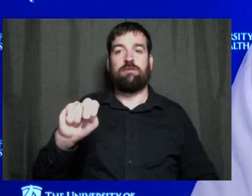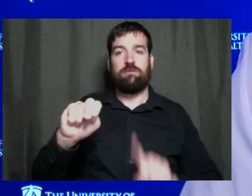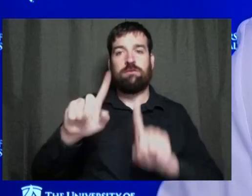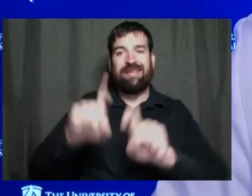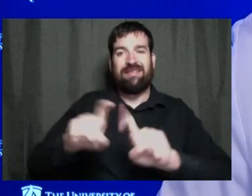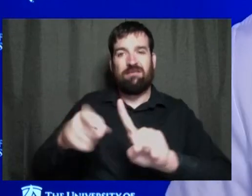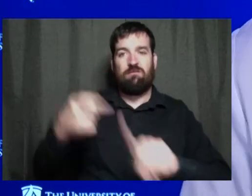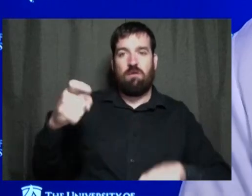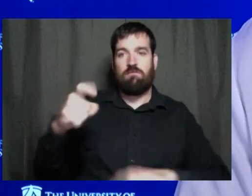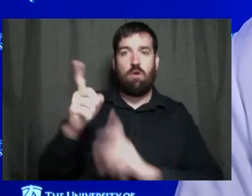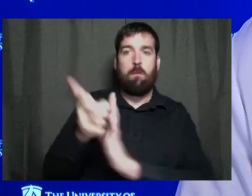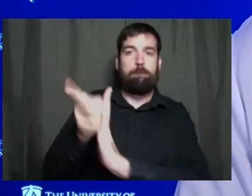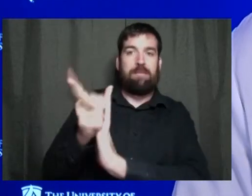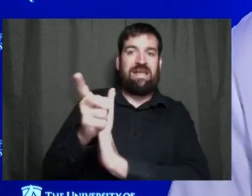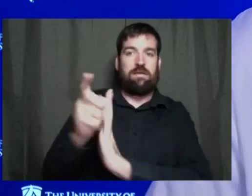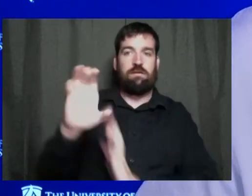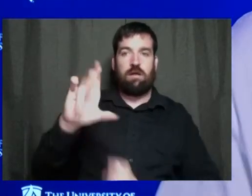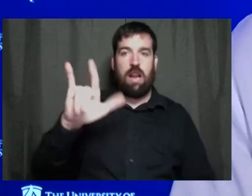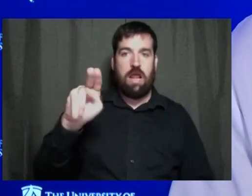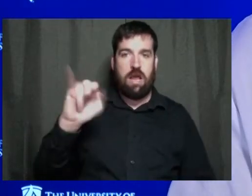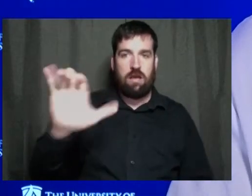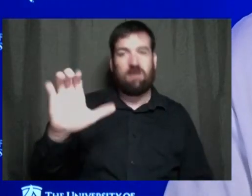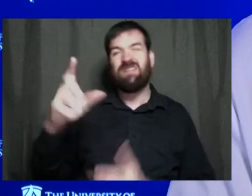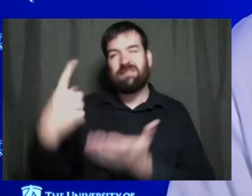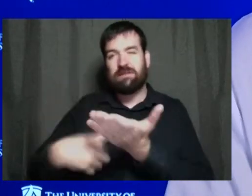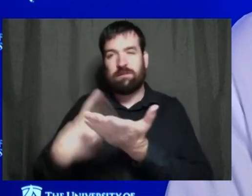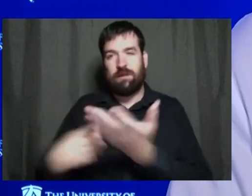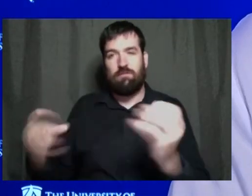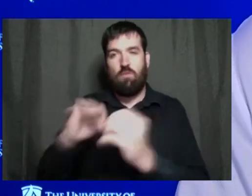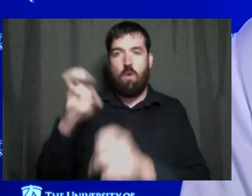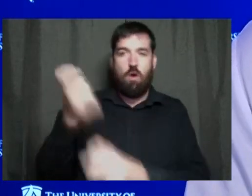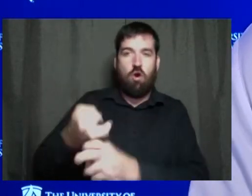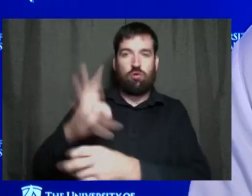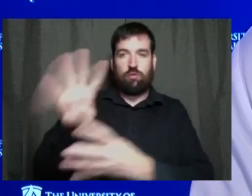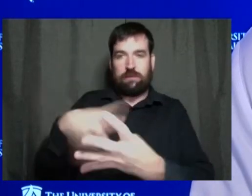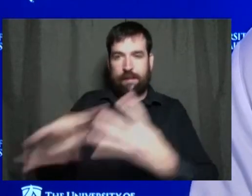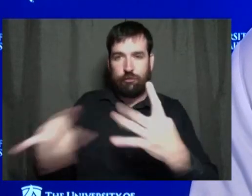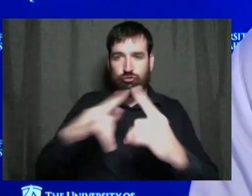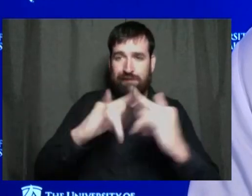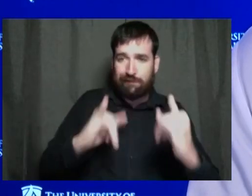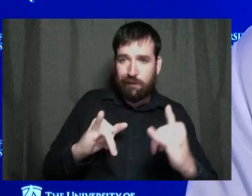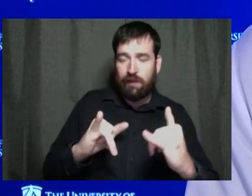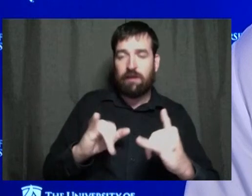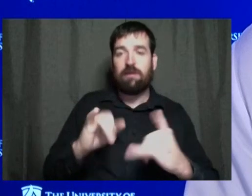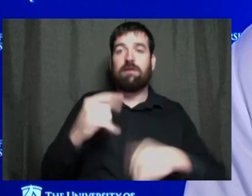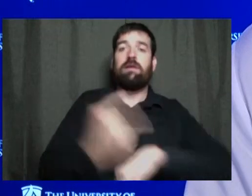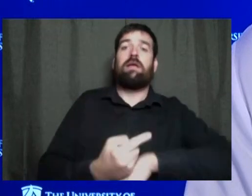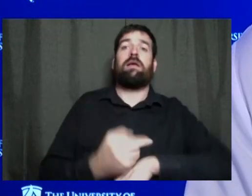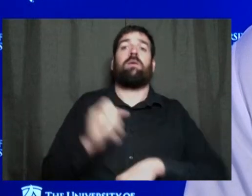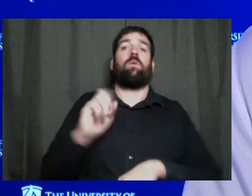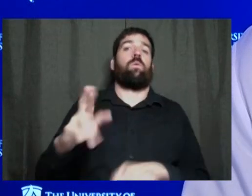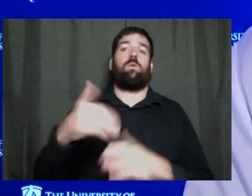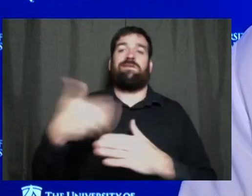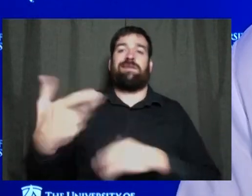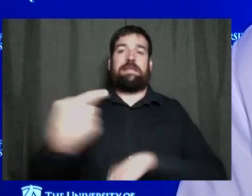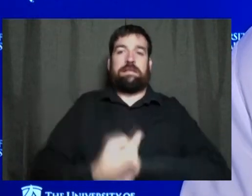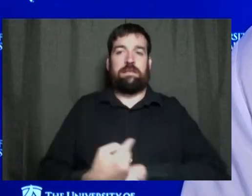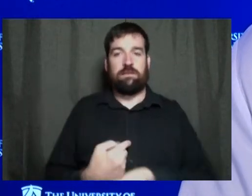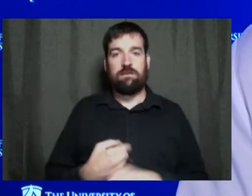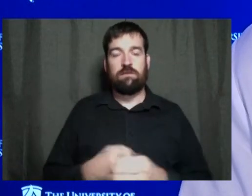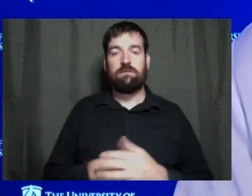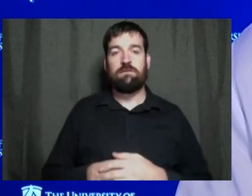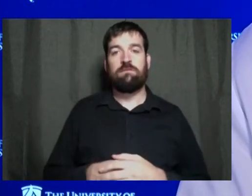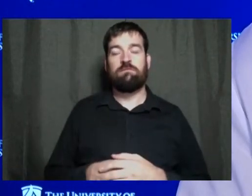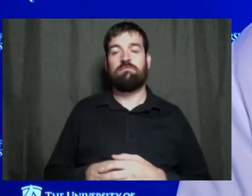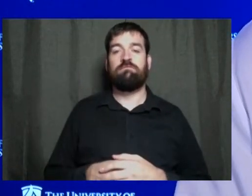Sometimes it may be harder to schedule those that day or the next day. So I think there is that heterogeneity